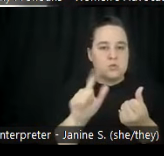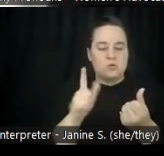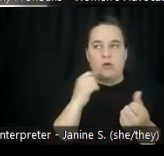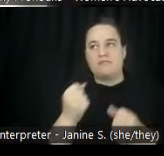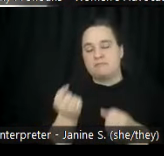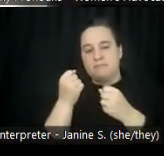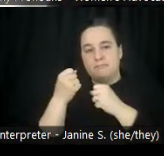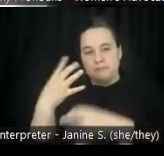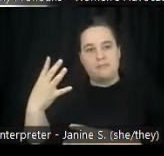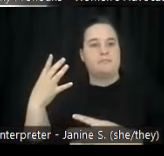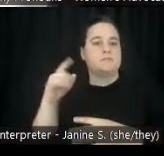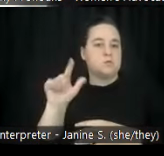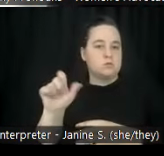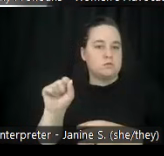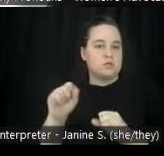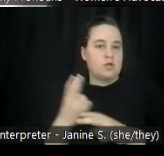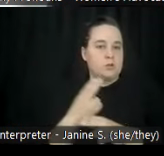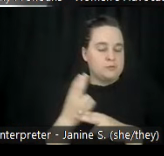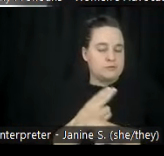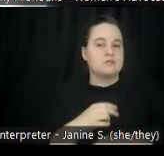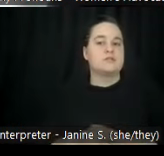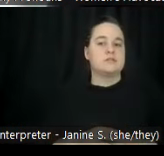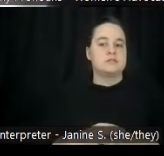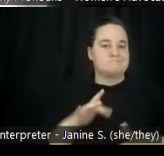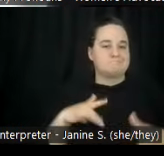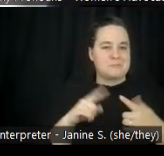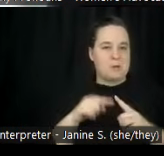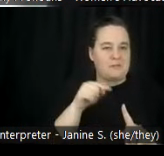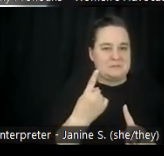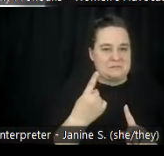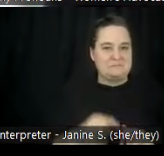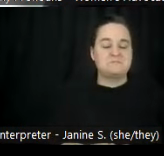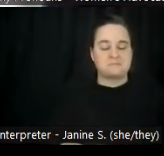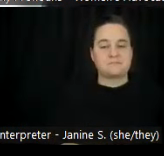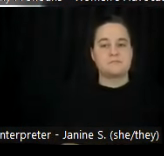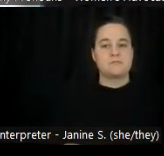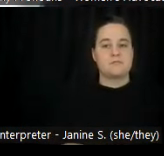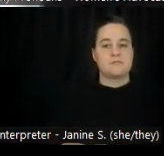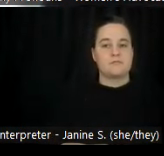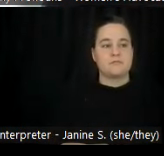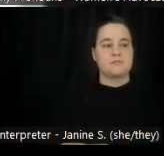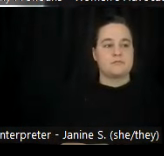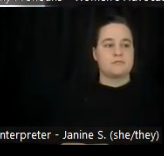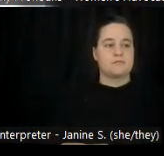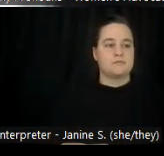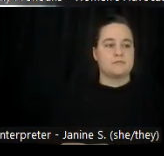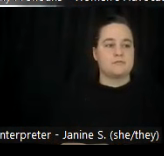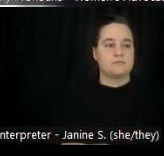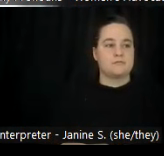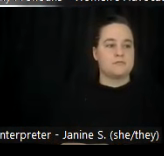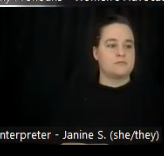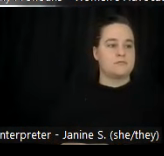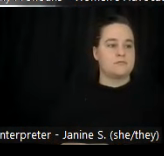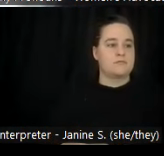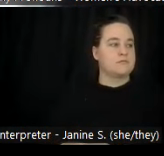others that you can utilize in your work. And so one that you'll see in